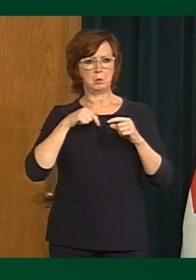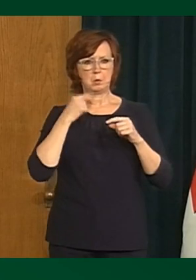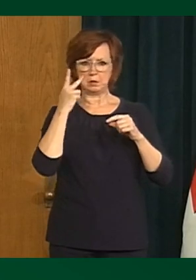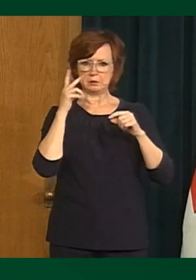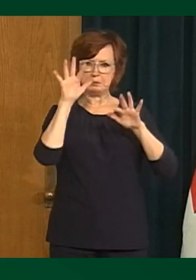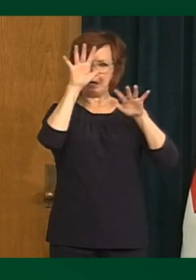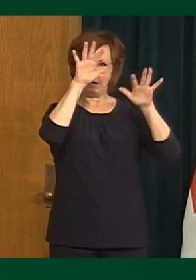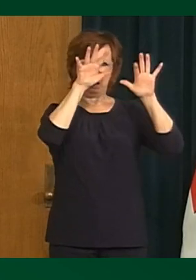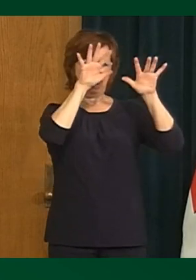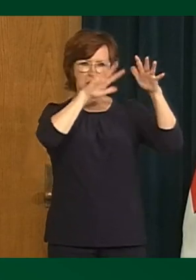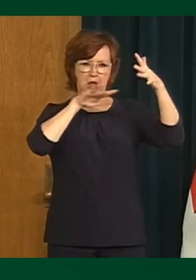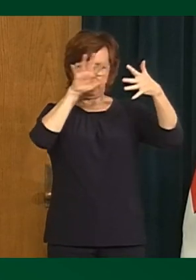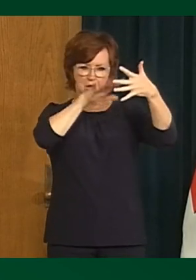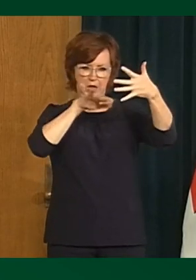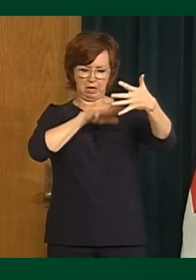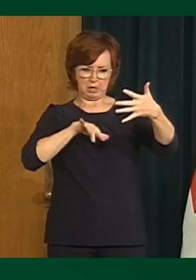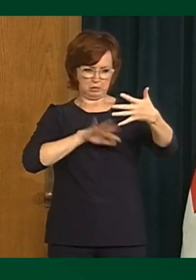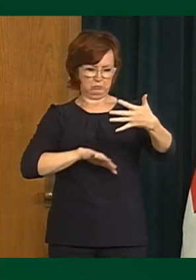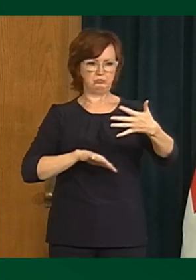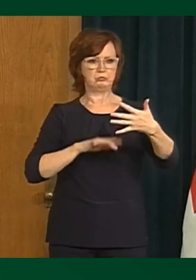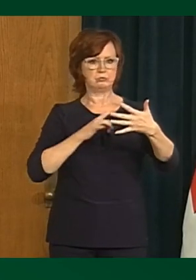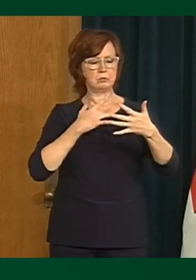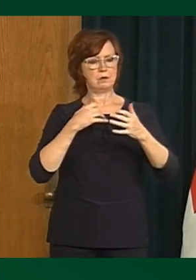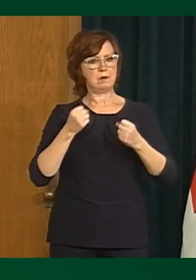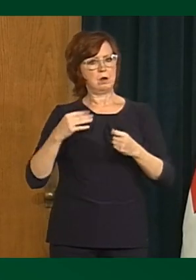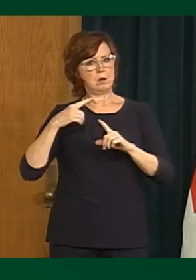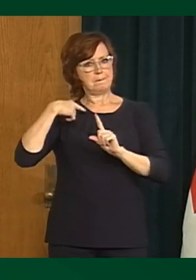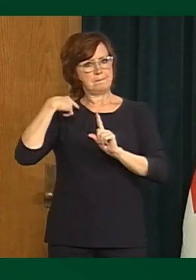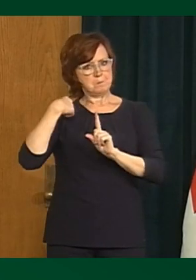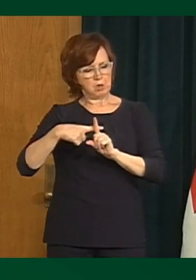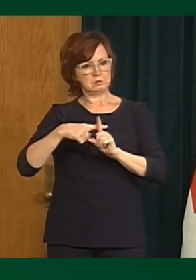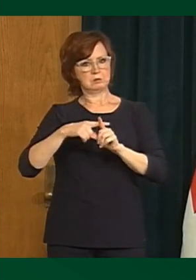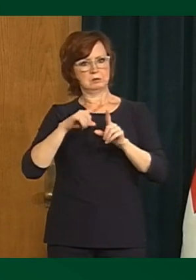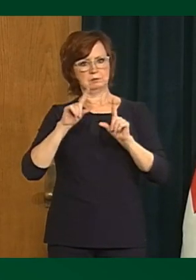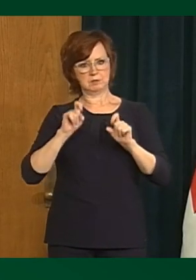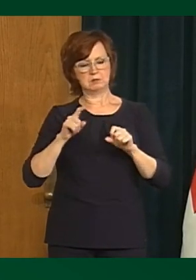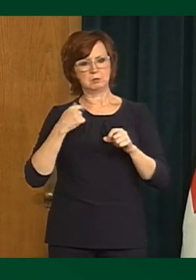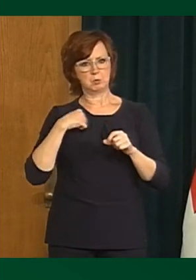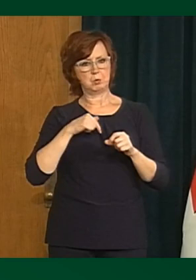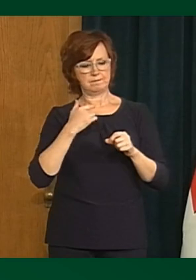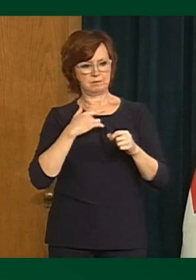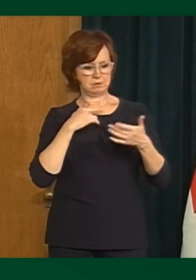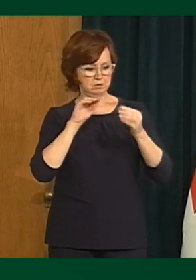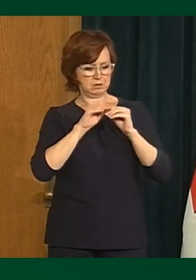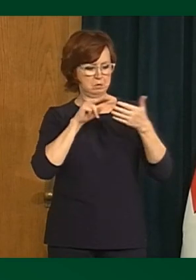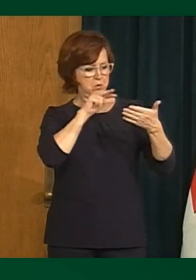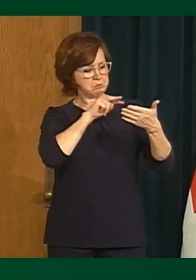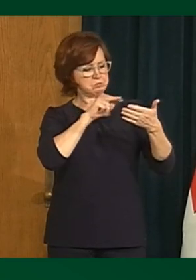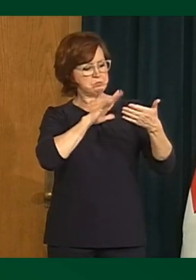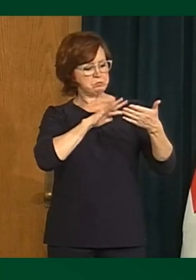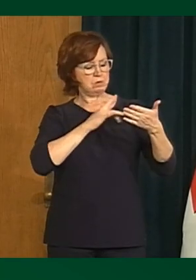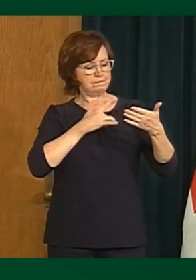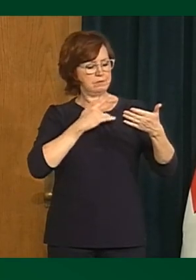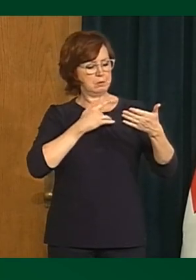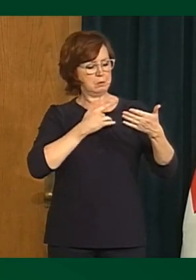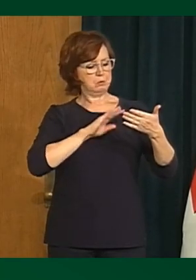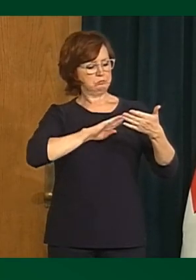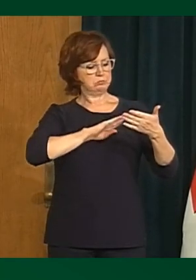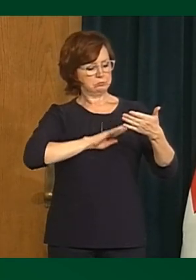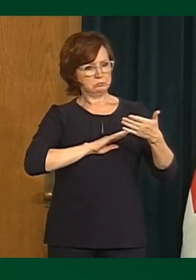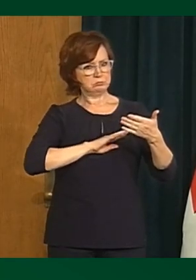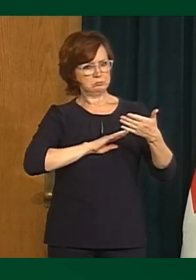positive rate is also low, that's reassuring that there's very little virus transmission happening. But we look at a number of factors in terms